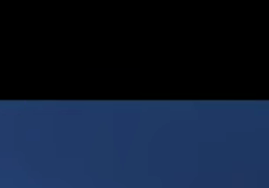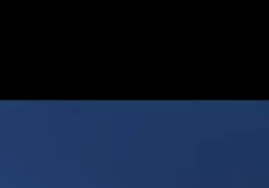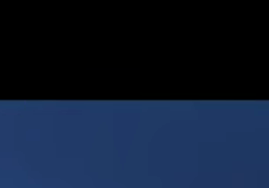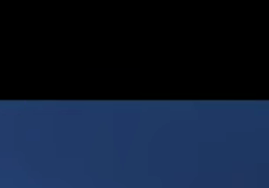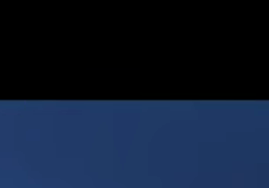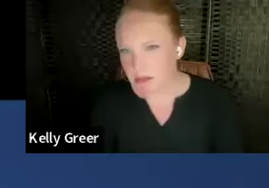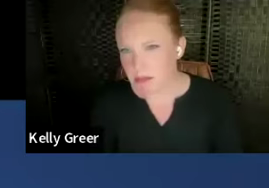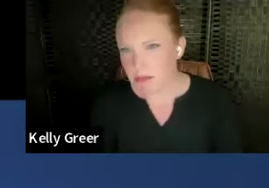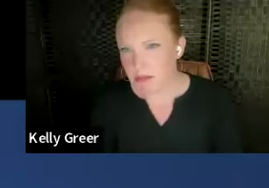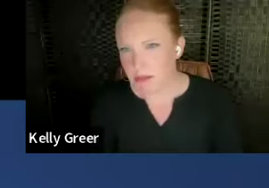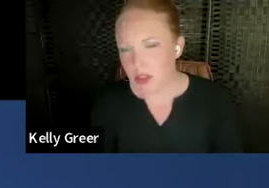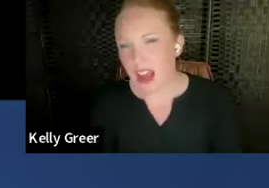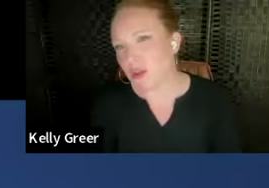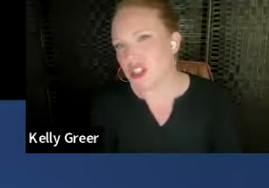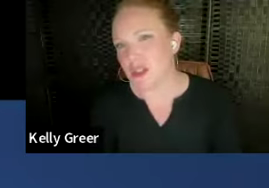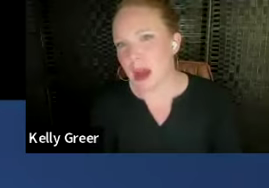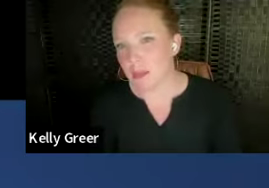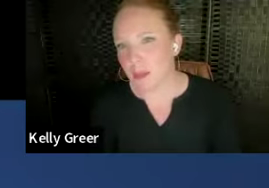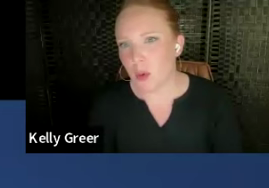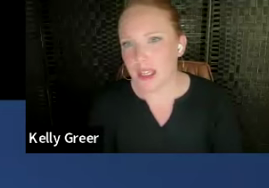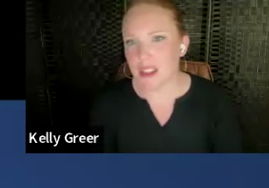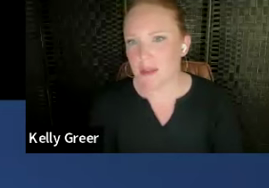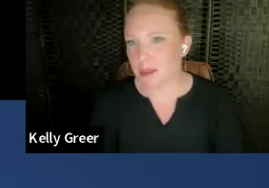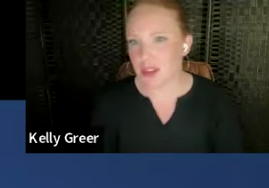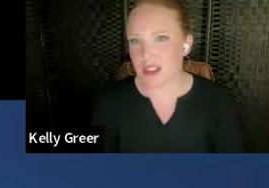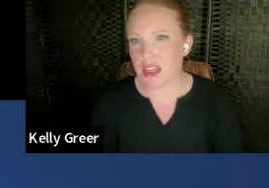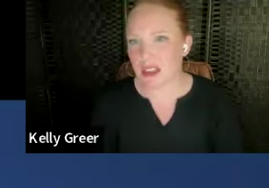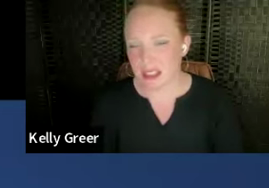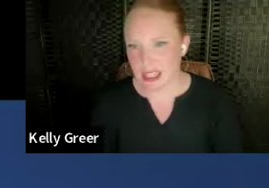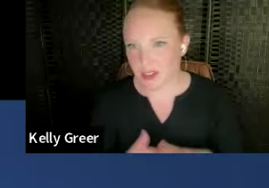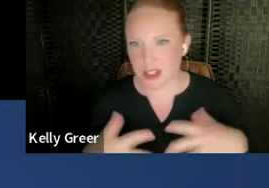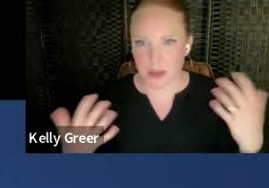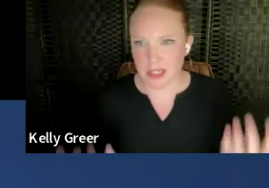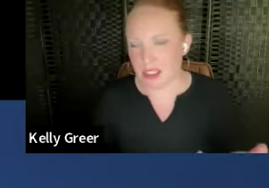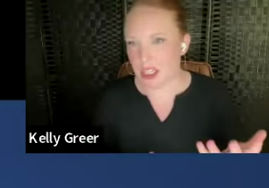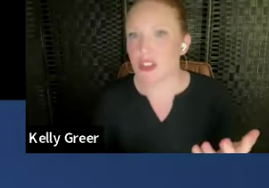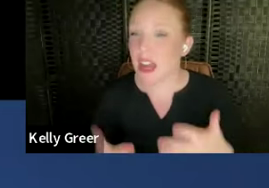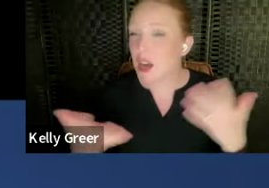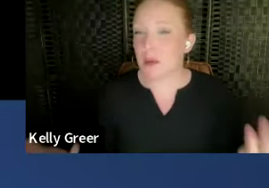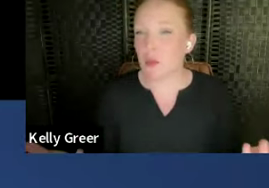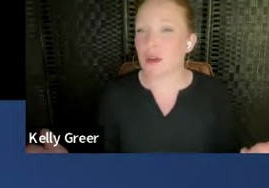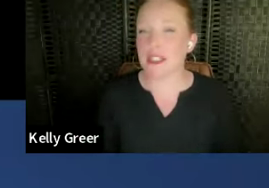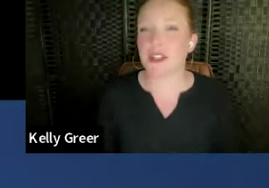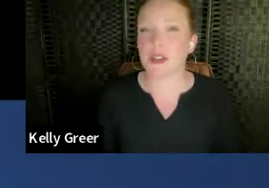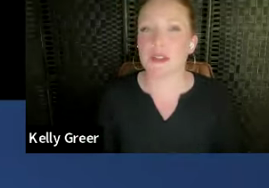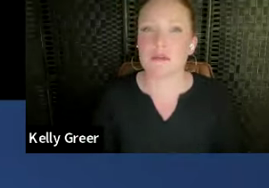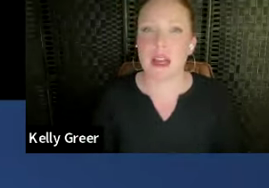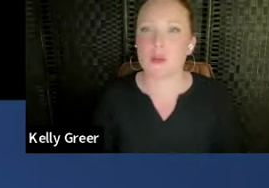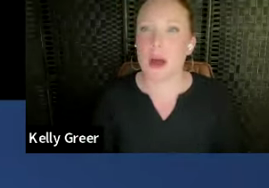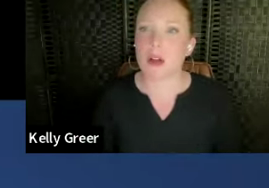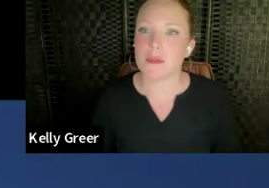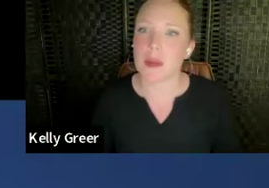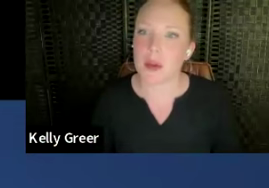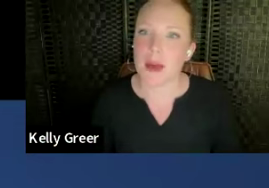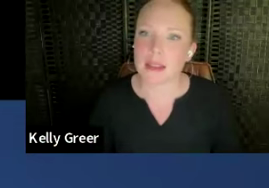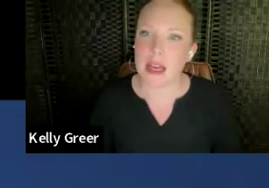making more materials. So not only just PowerPoints to be able to sit and listen as far as a presentation style, but more materials